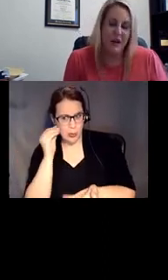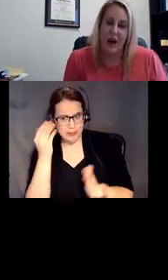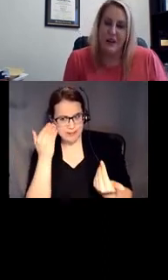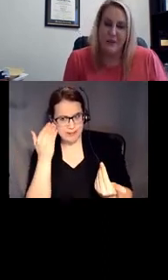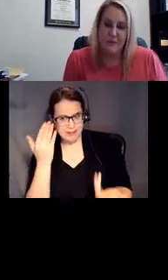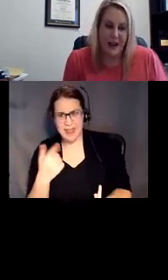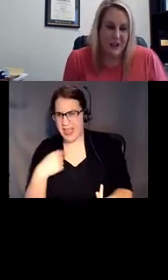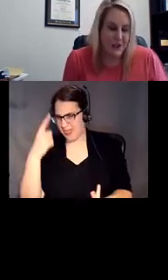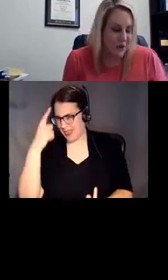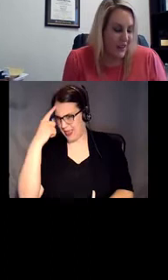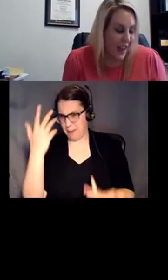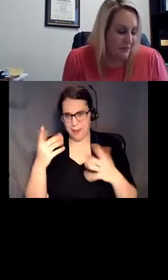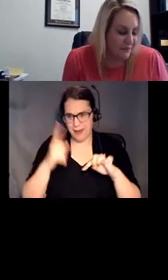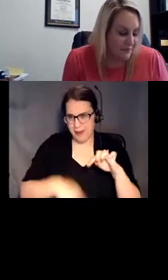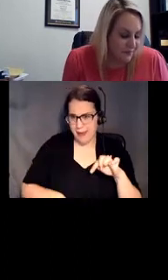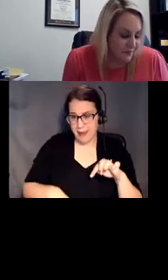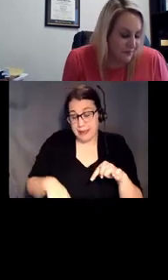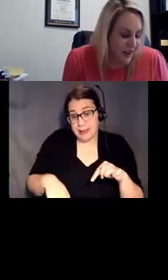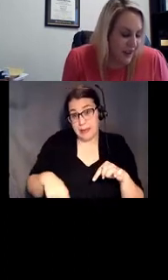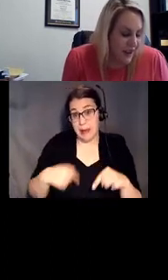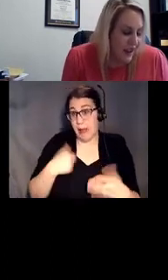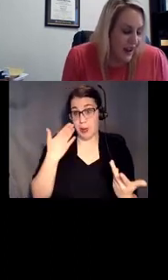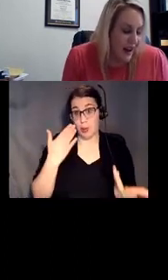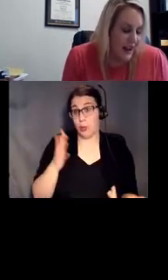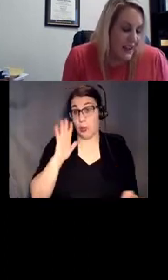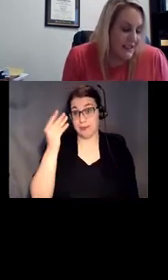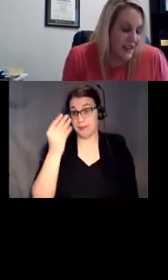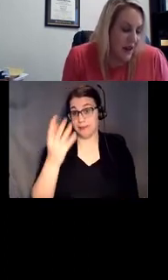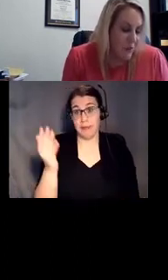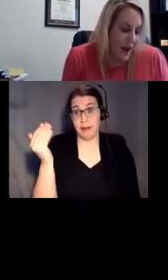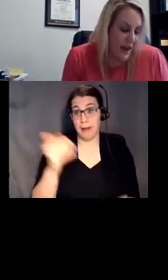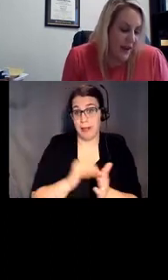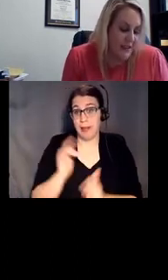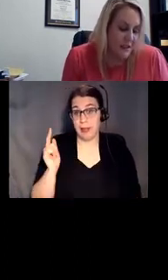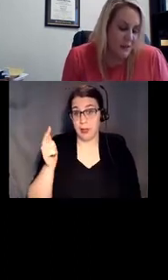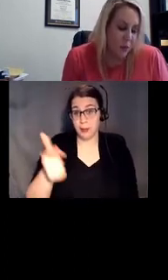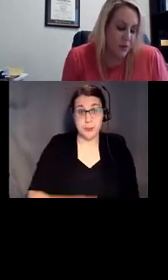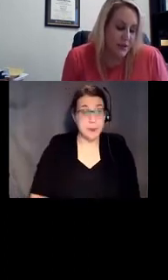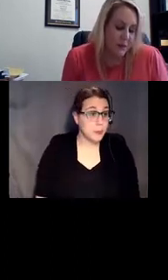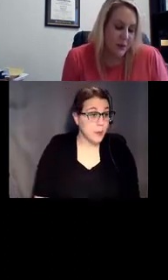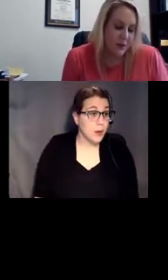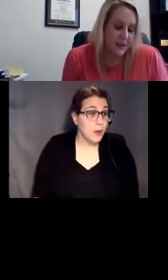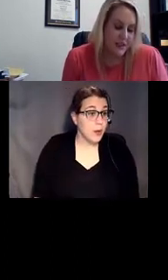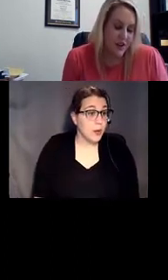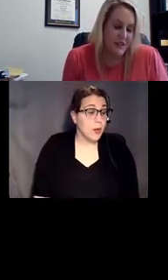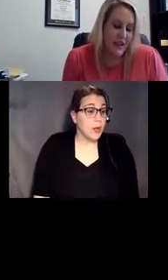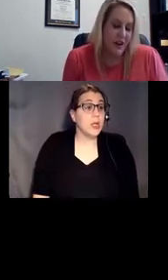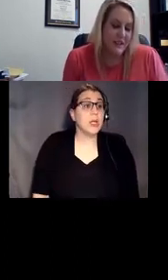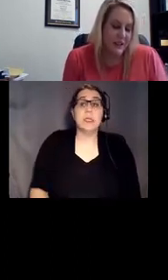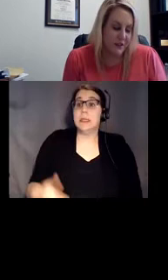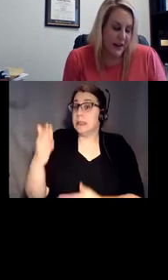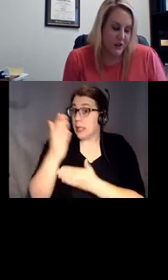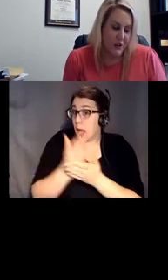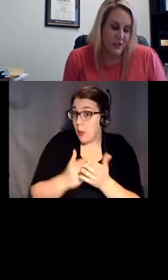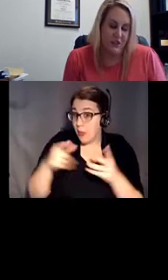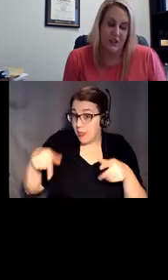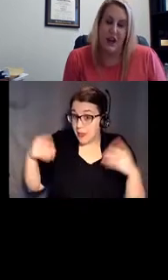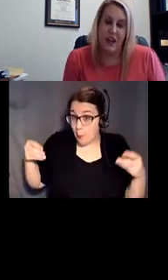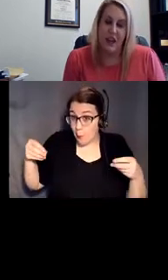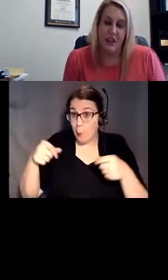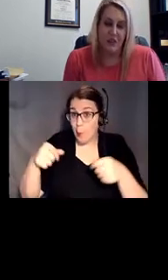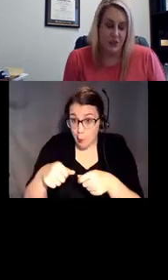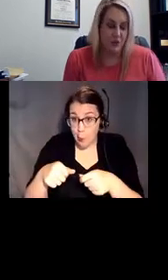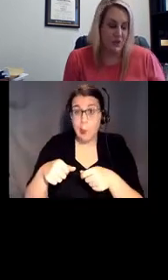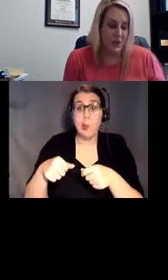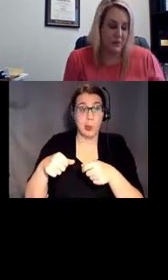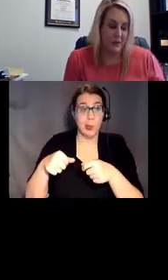So I'll get back to you on that. In some ways, pooled supplemental needs trusts take on different characteristics of